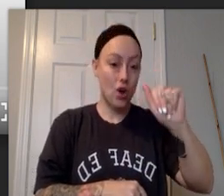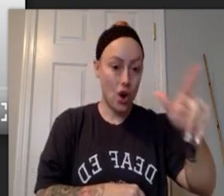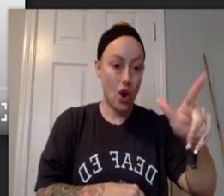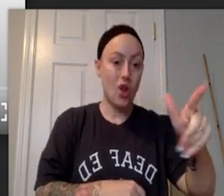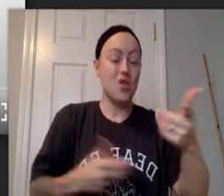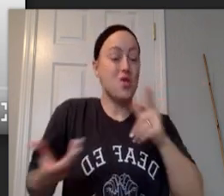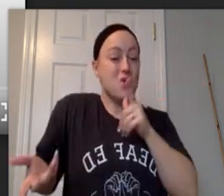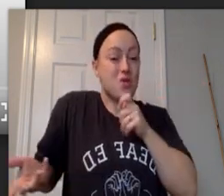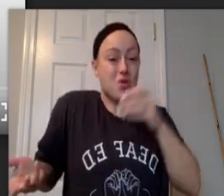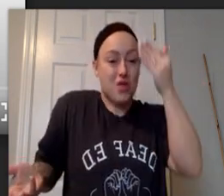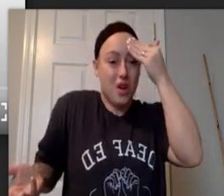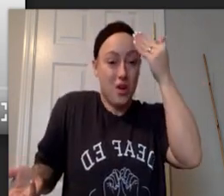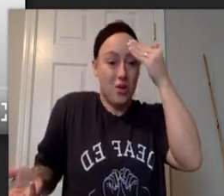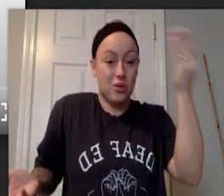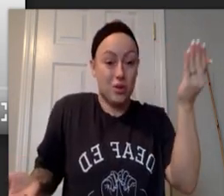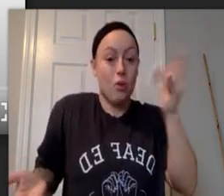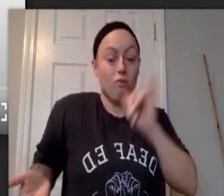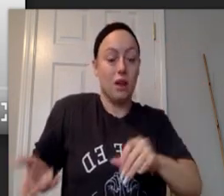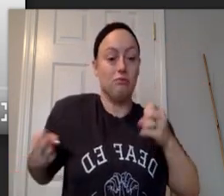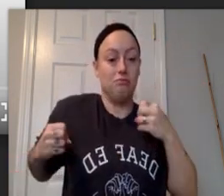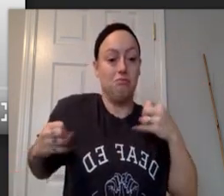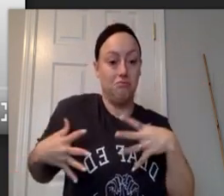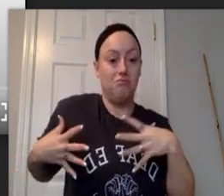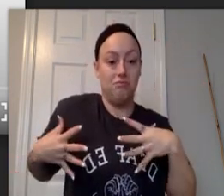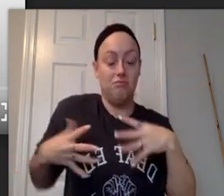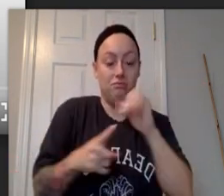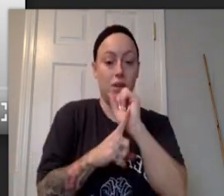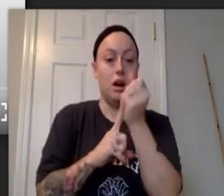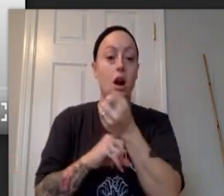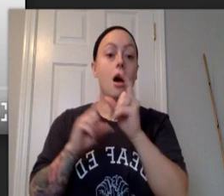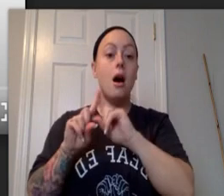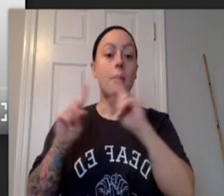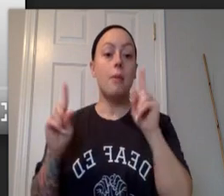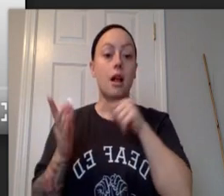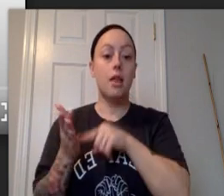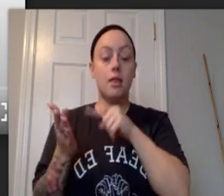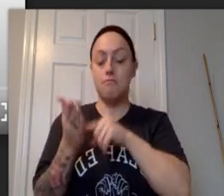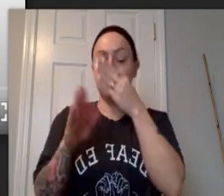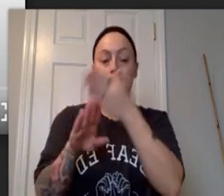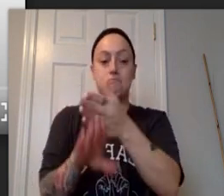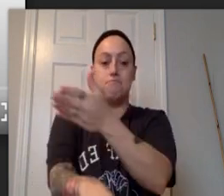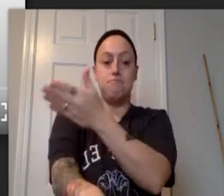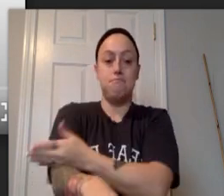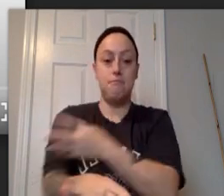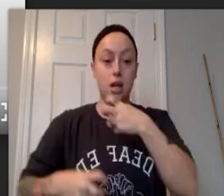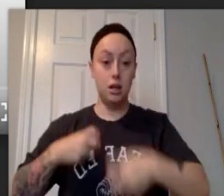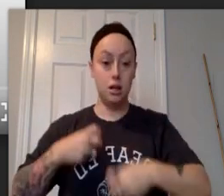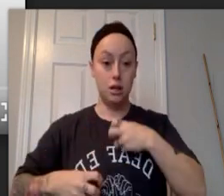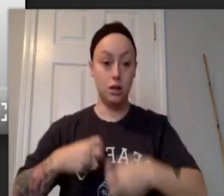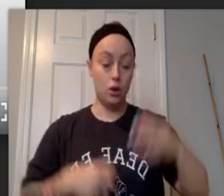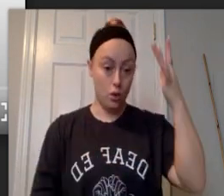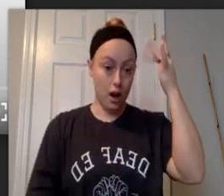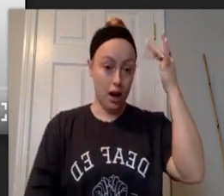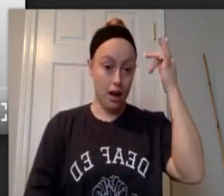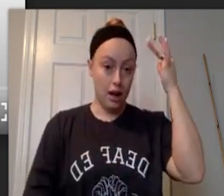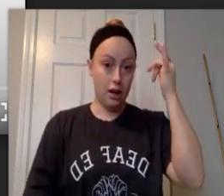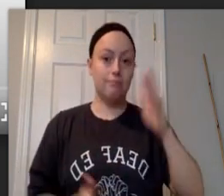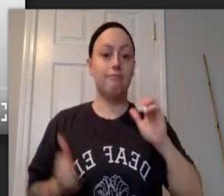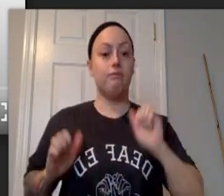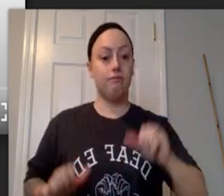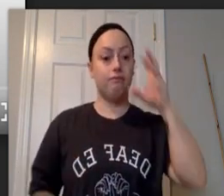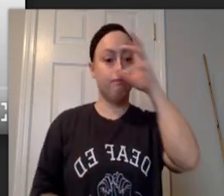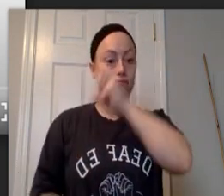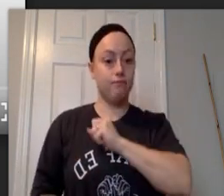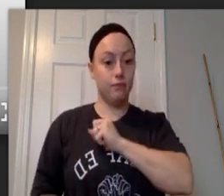that's a very terrifying situation. But this is an increased issue because really now, like, yeah, we can kind of